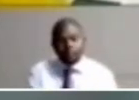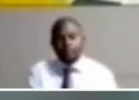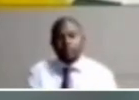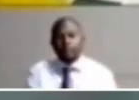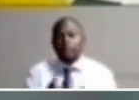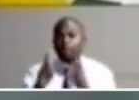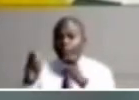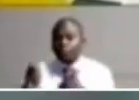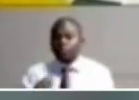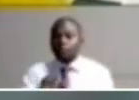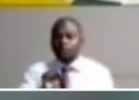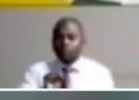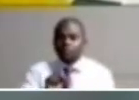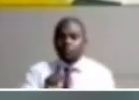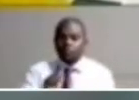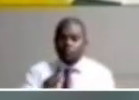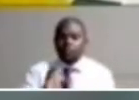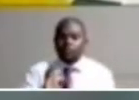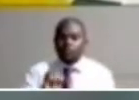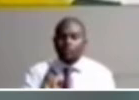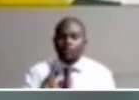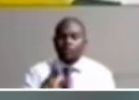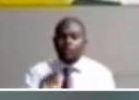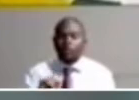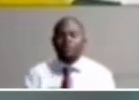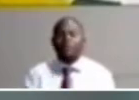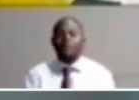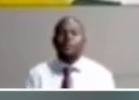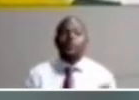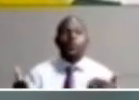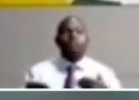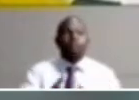in bracket stores, should also close.